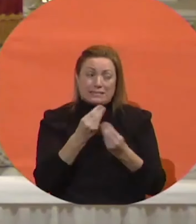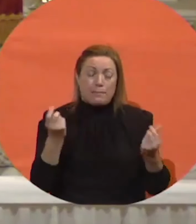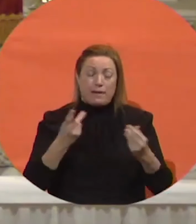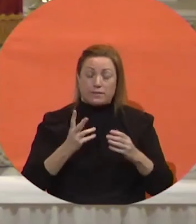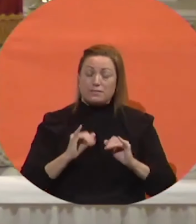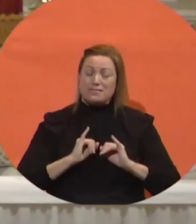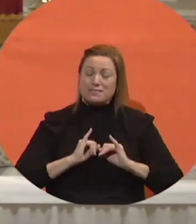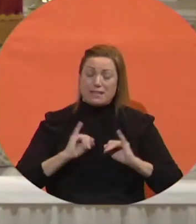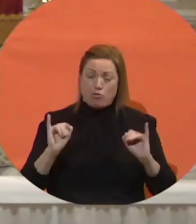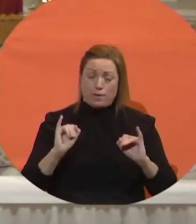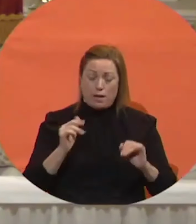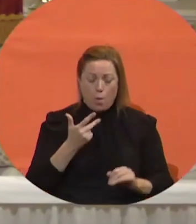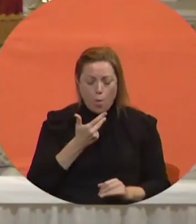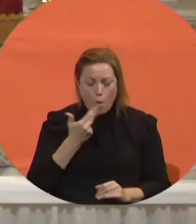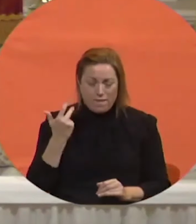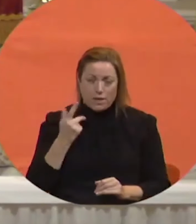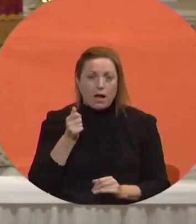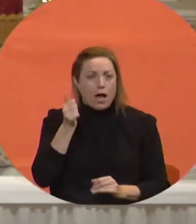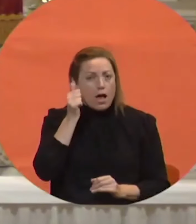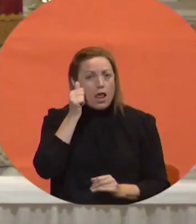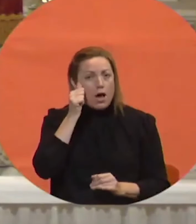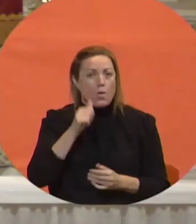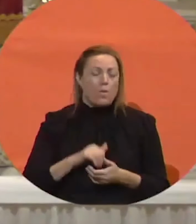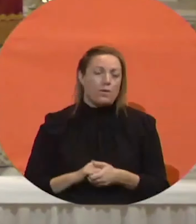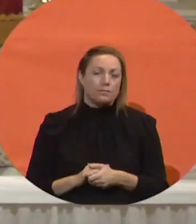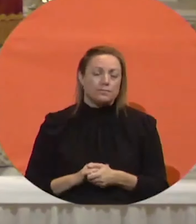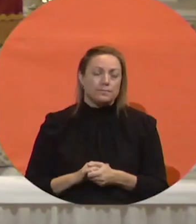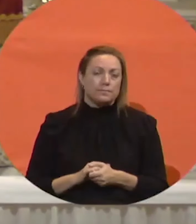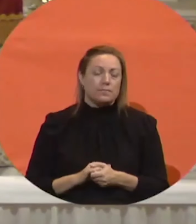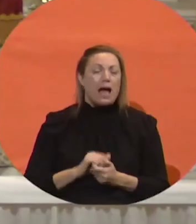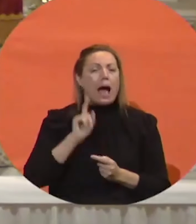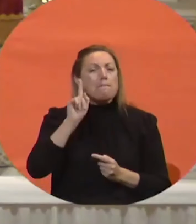But on this bicentenary, we remember that